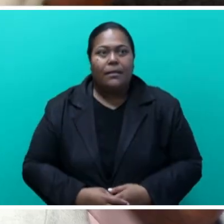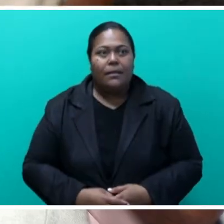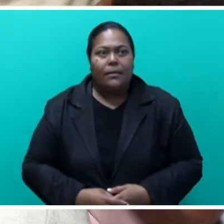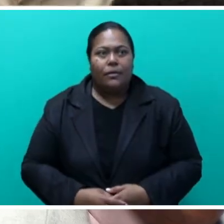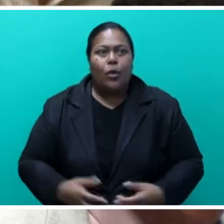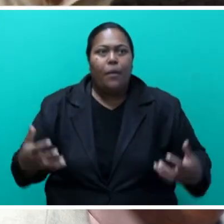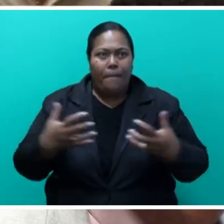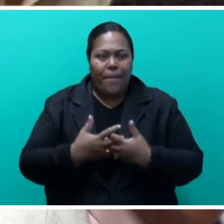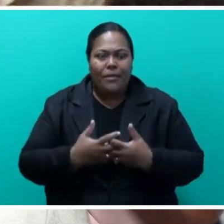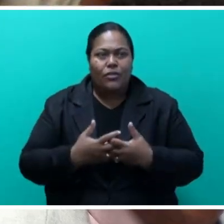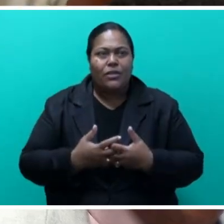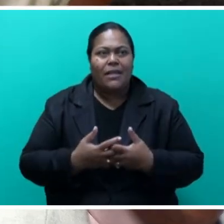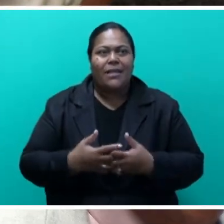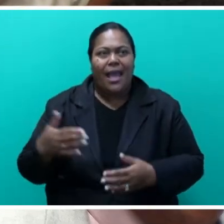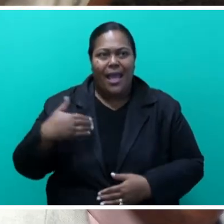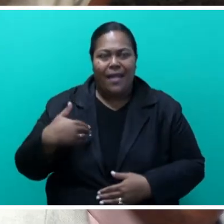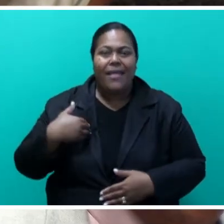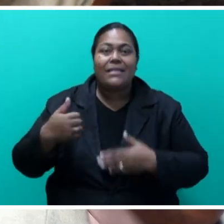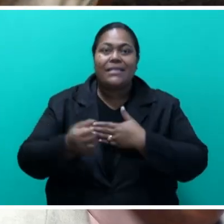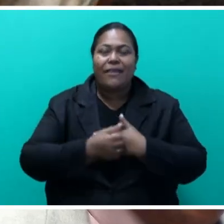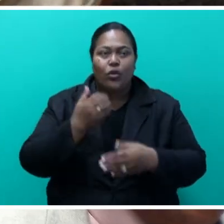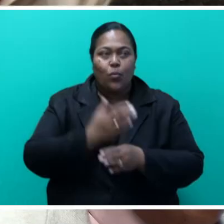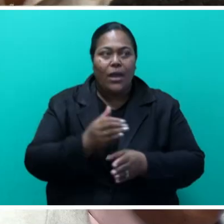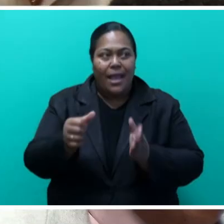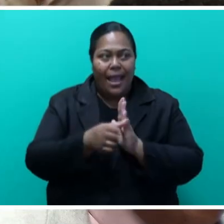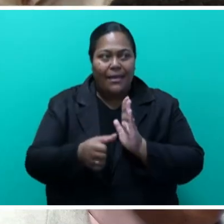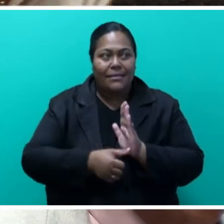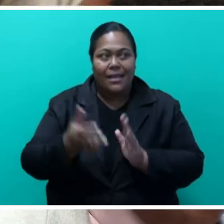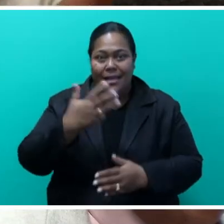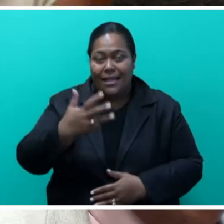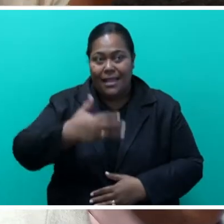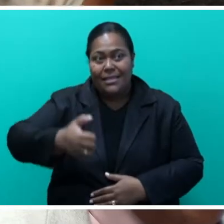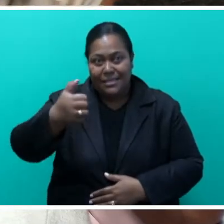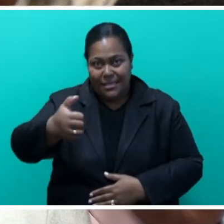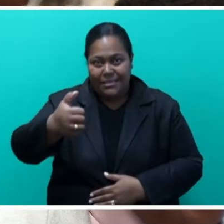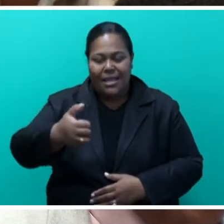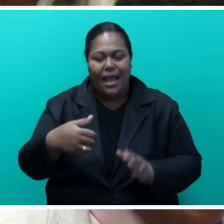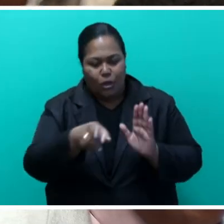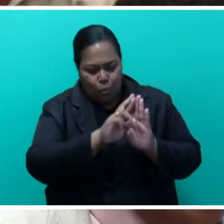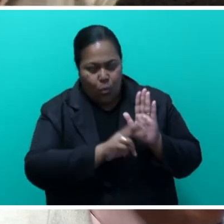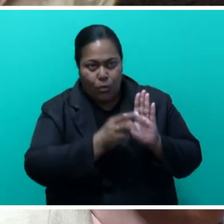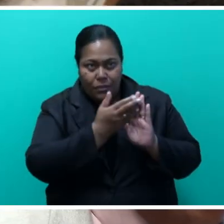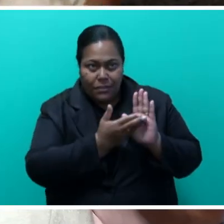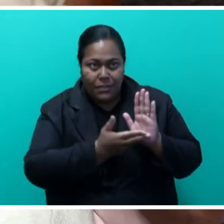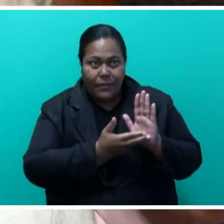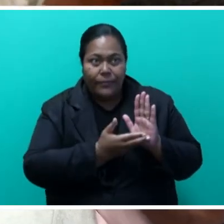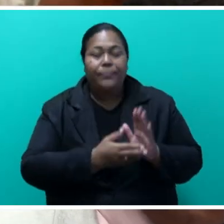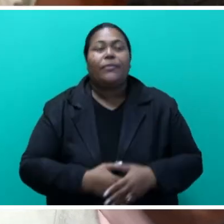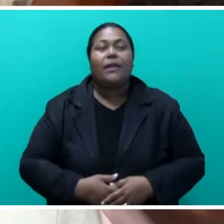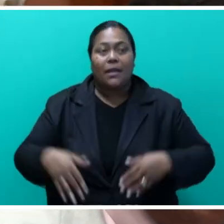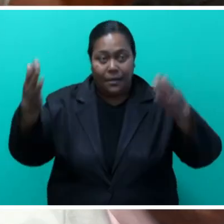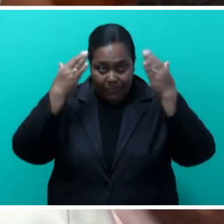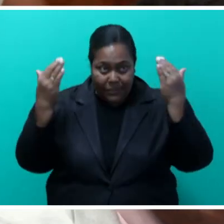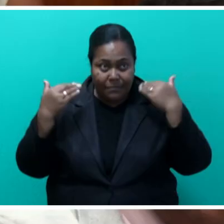Act 1996 and its associated regulations. Mr. Speaker, sir, the Ministry of